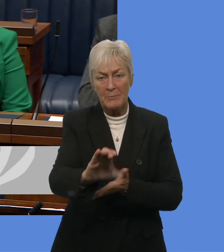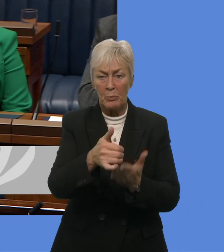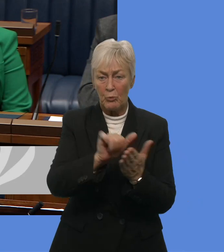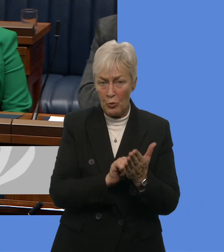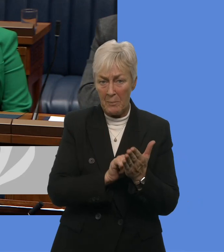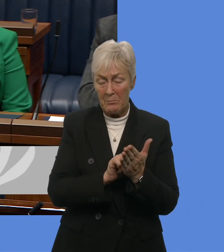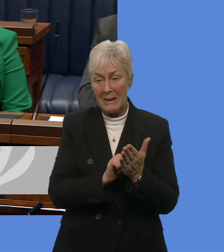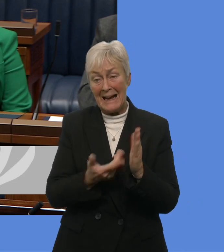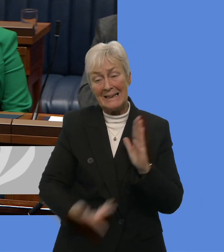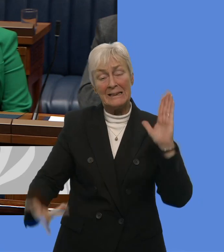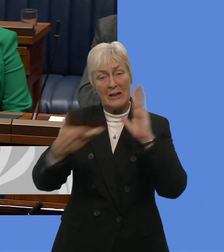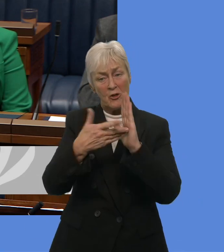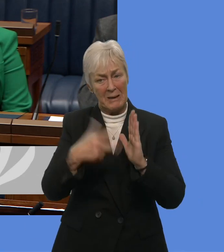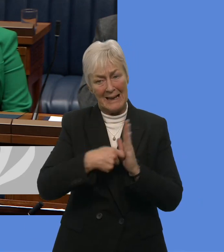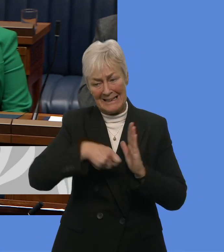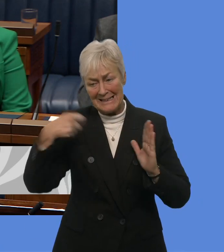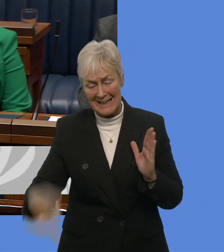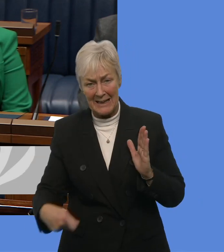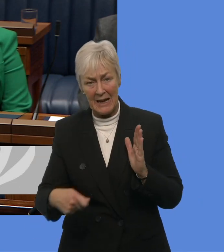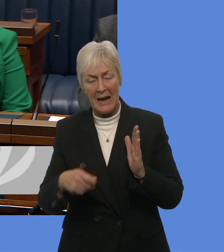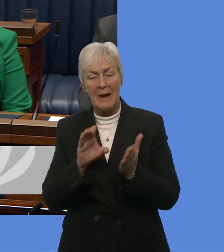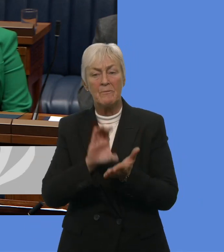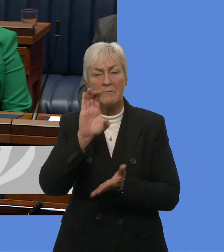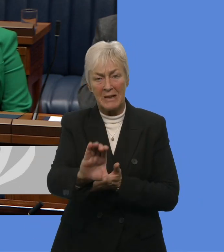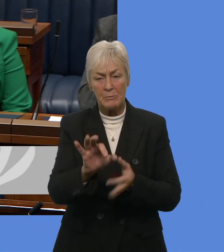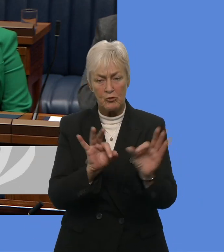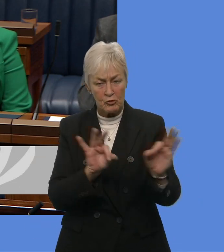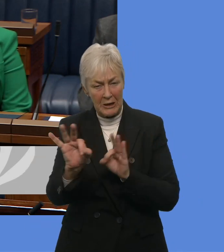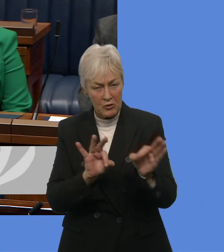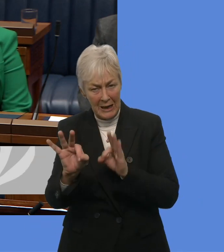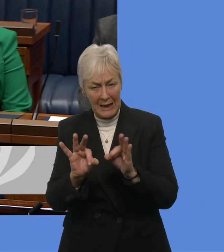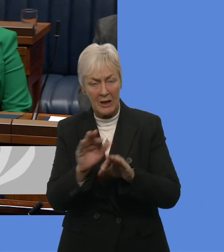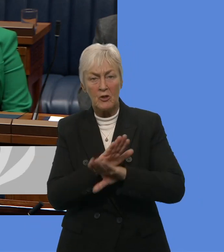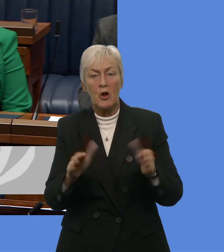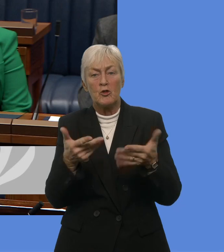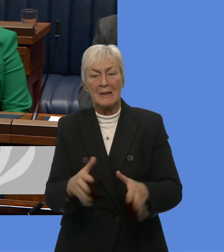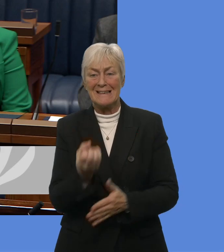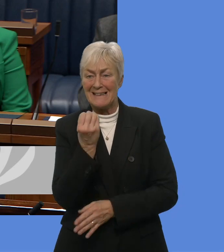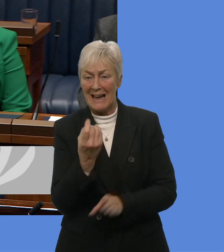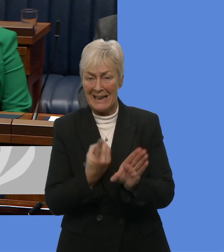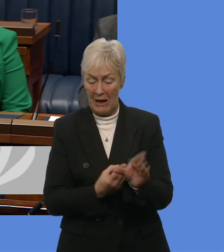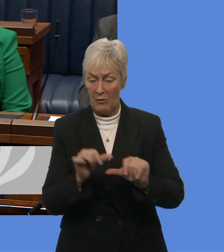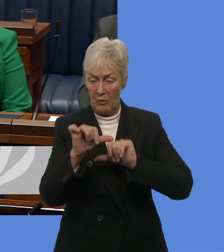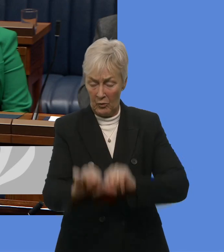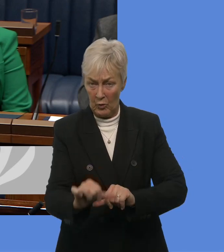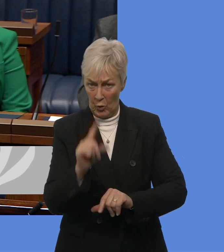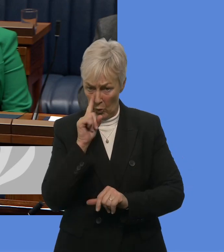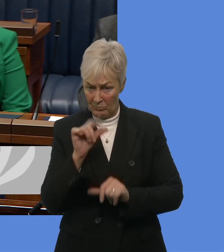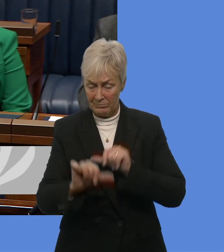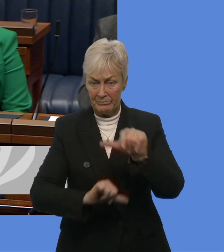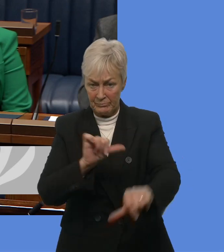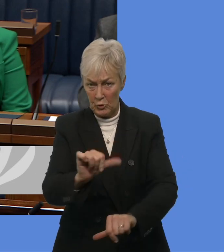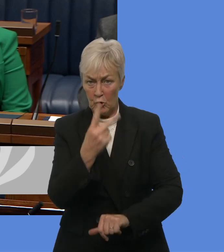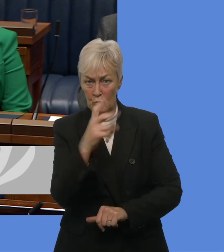we've extended the investment strategy period of time. Rather than just a 10-year period, we are looking to bring this to